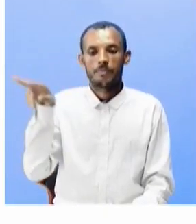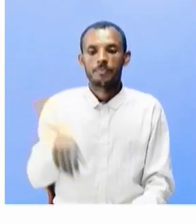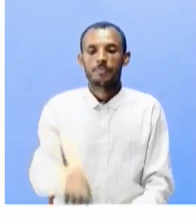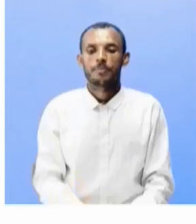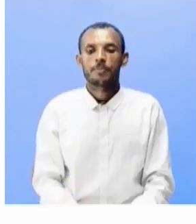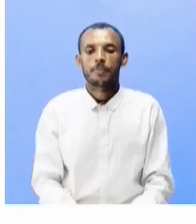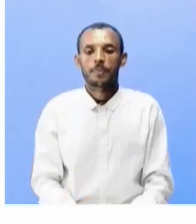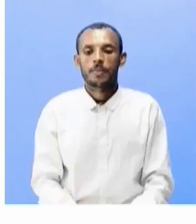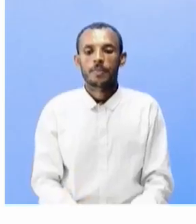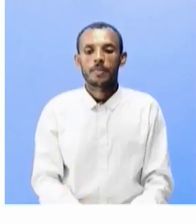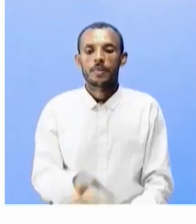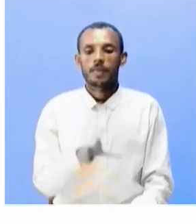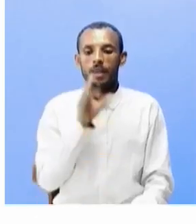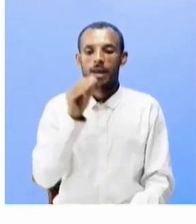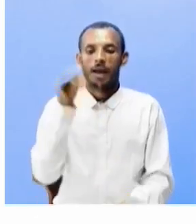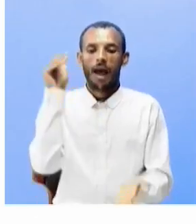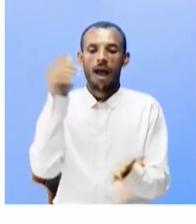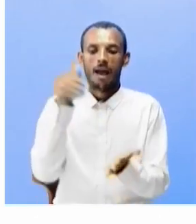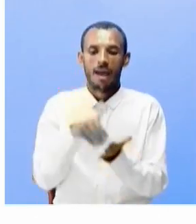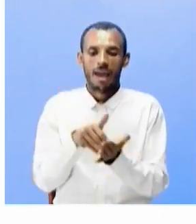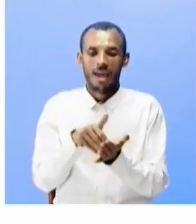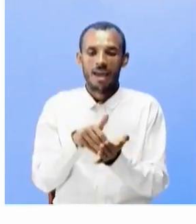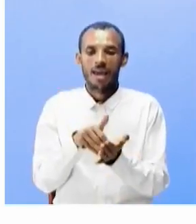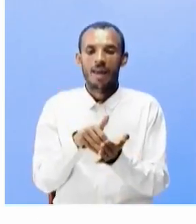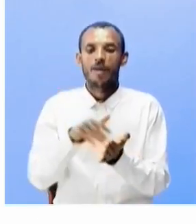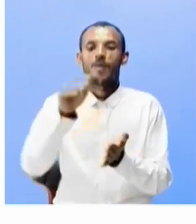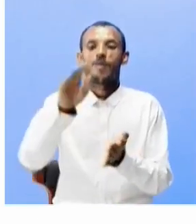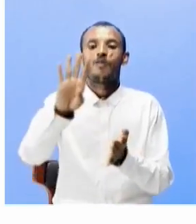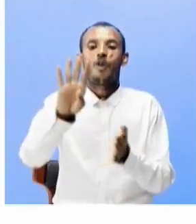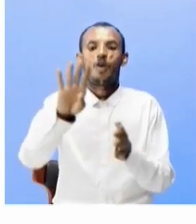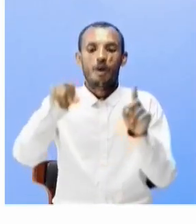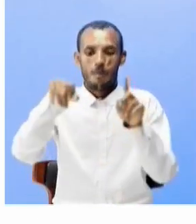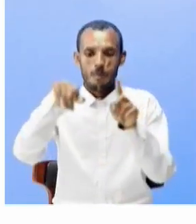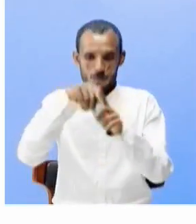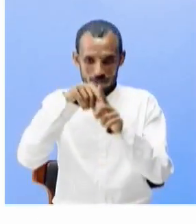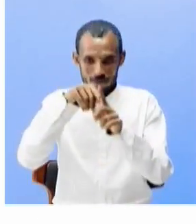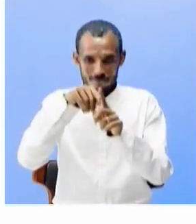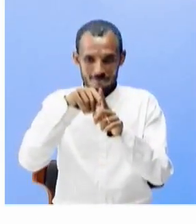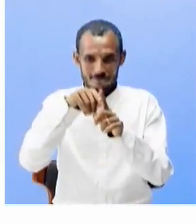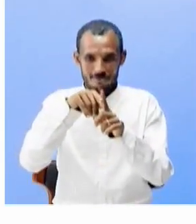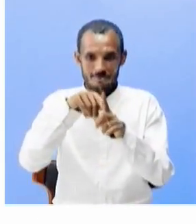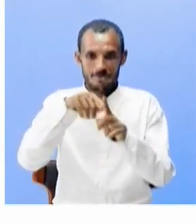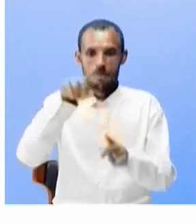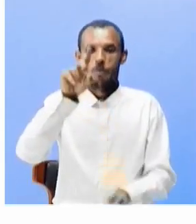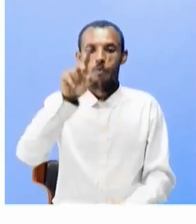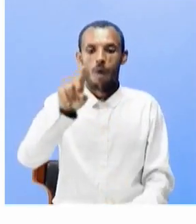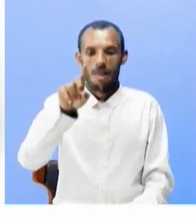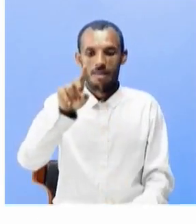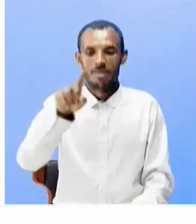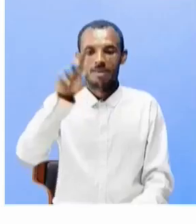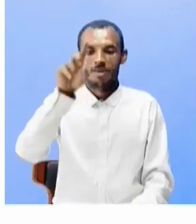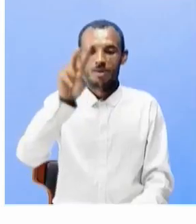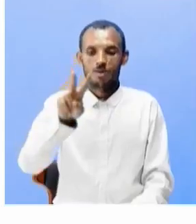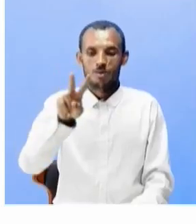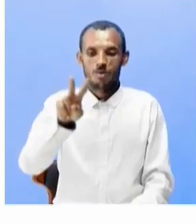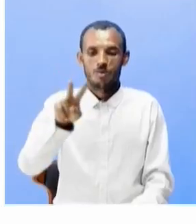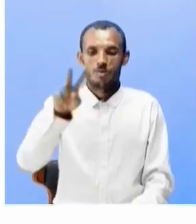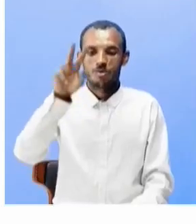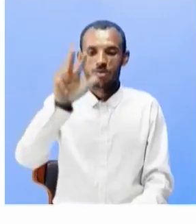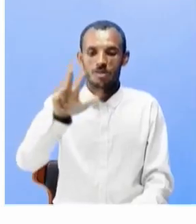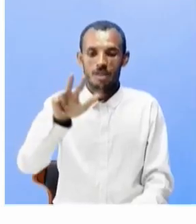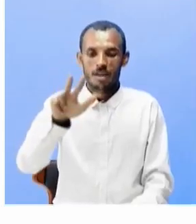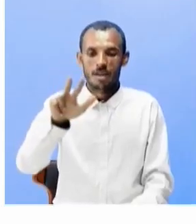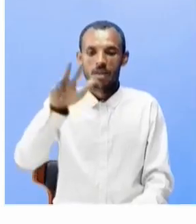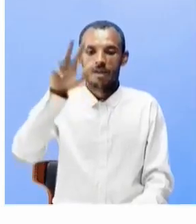negatives. Again, you add 4 positives. So here, 1, 2, 3,